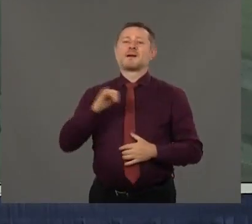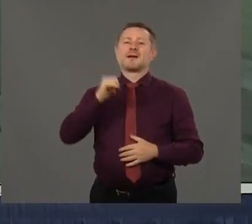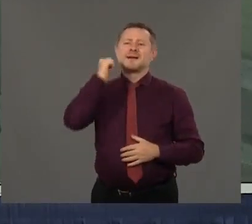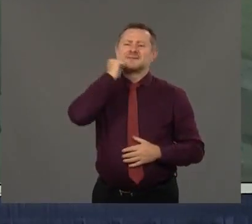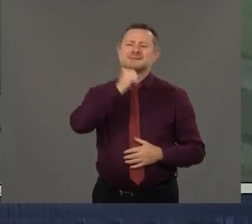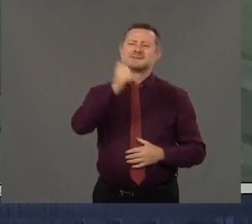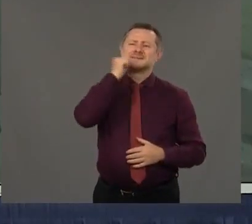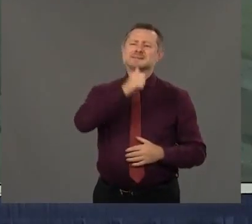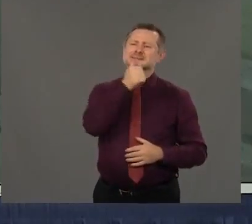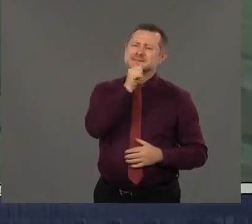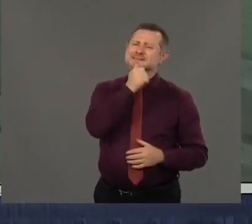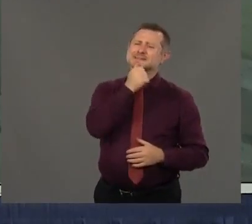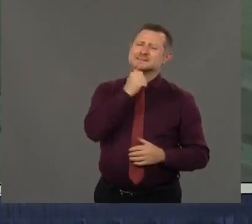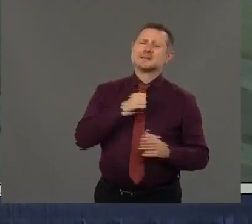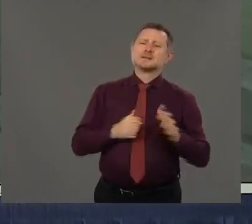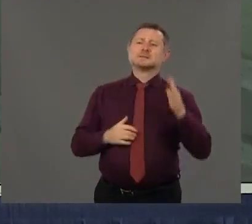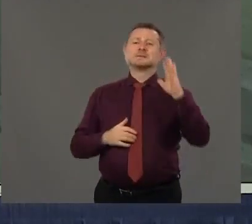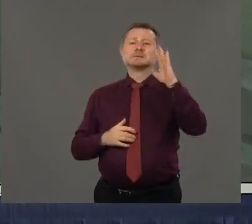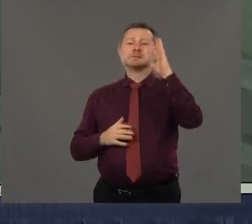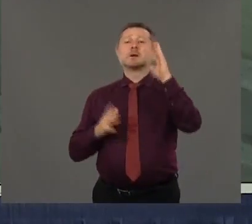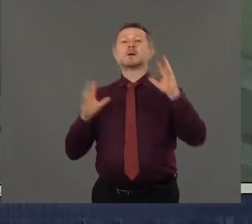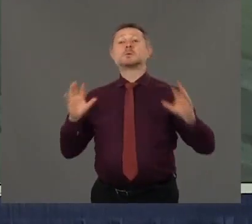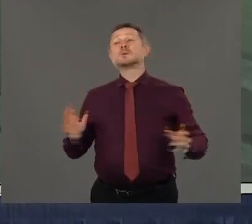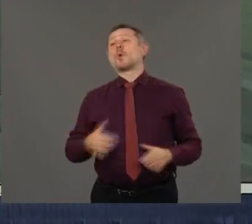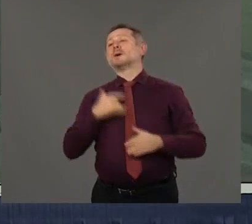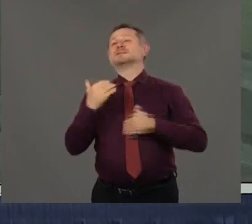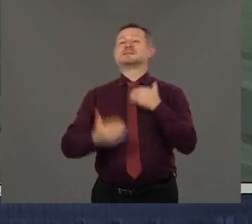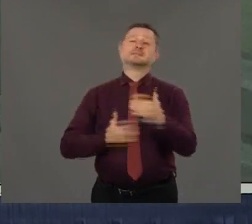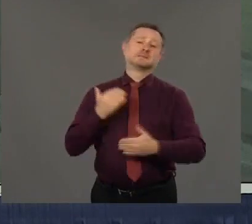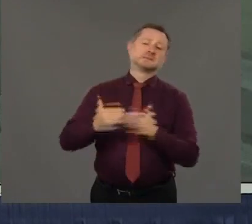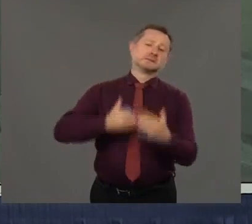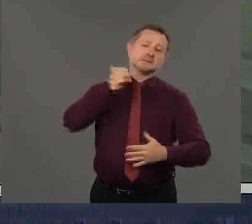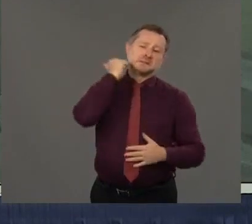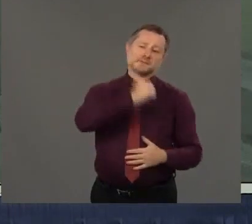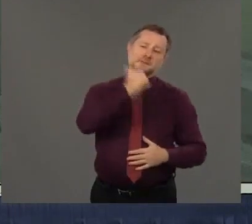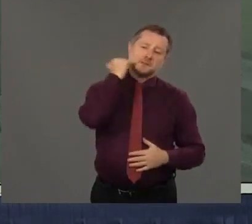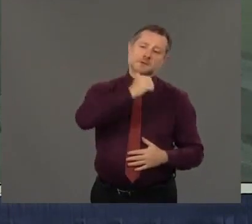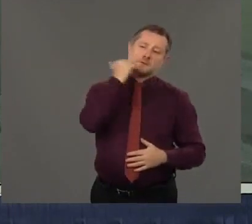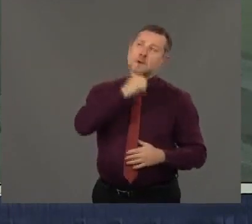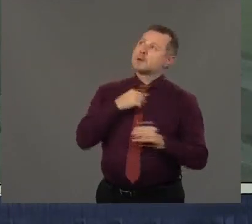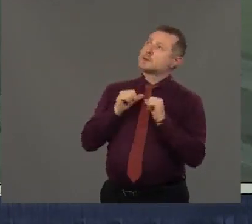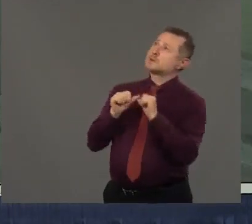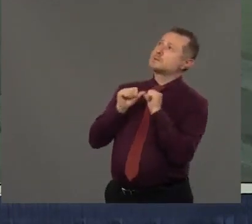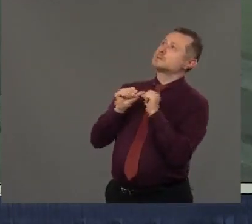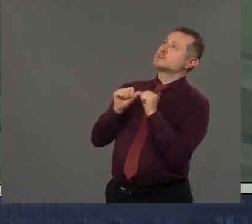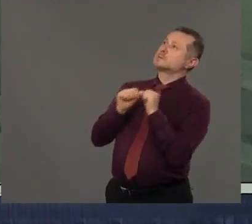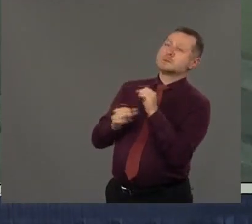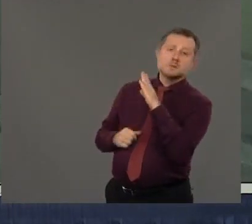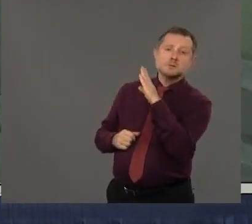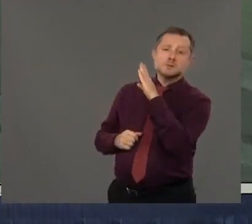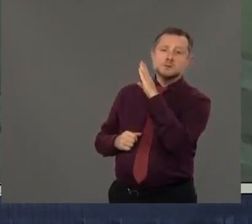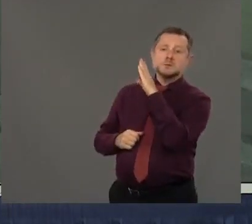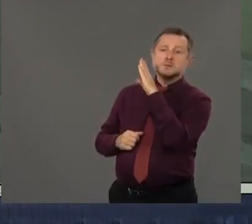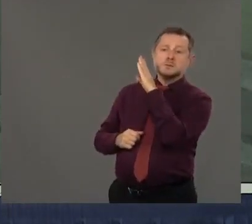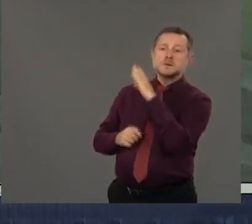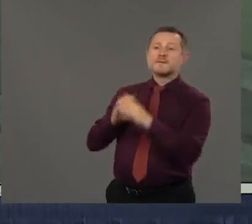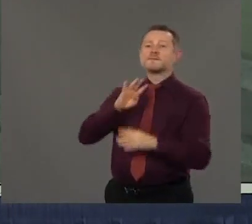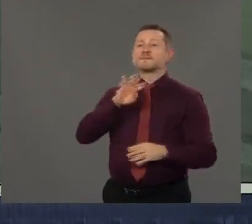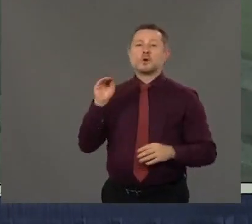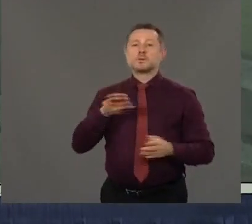is hard. Every day is a steep incline. 40 deaths, 50